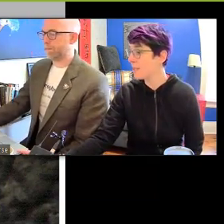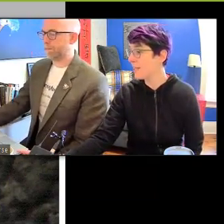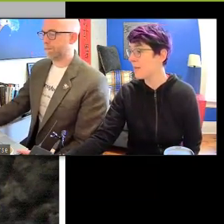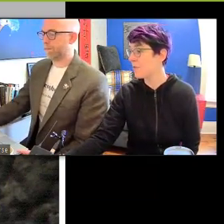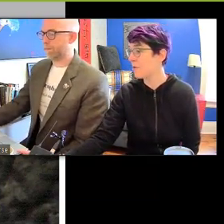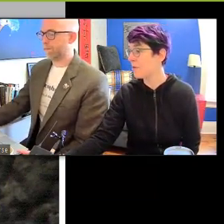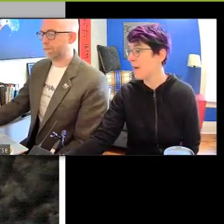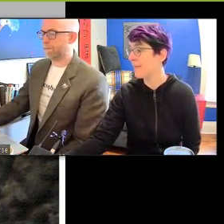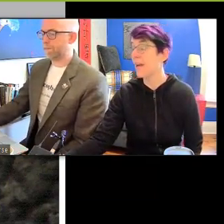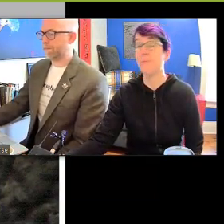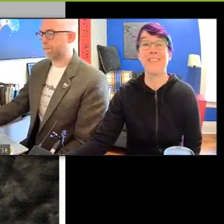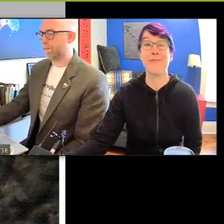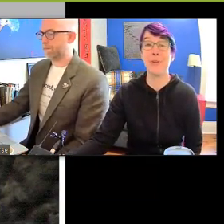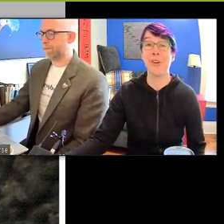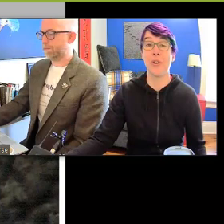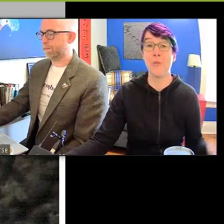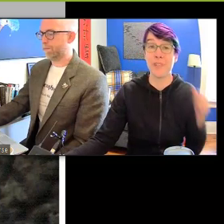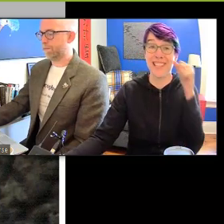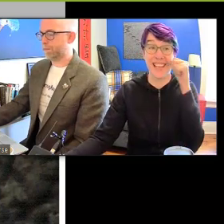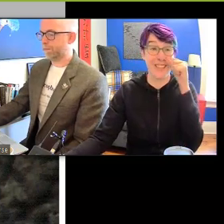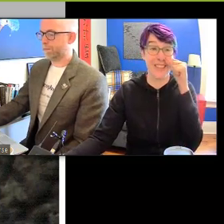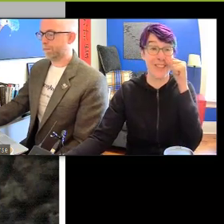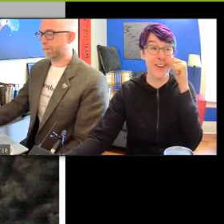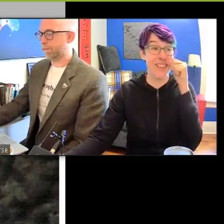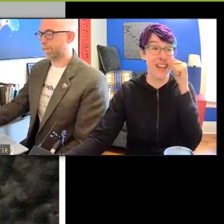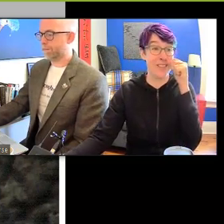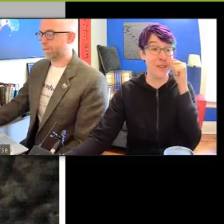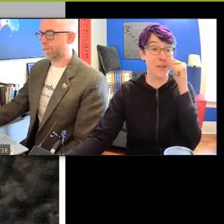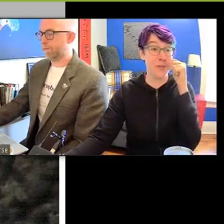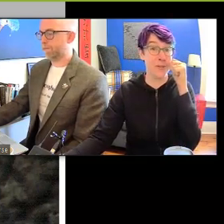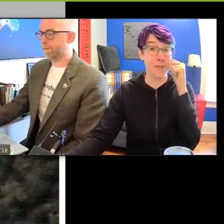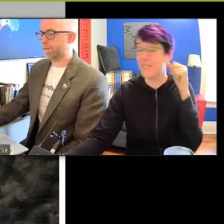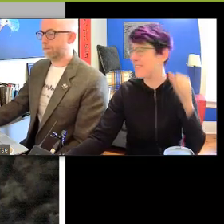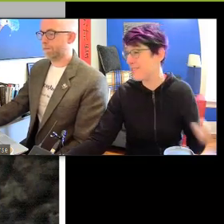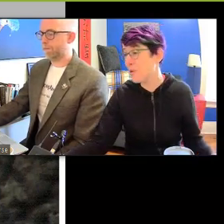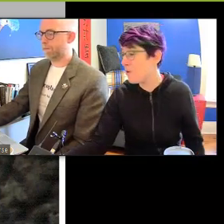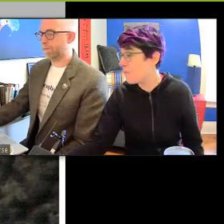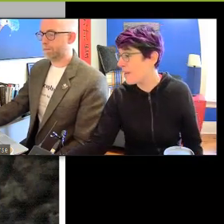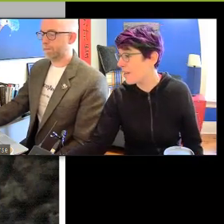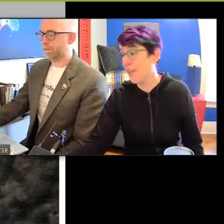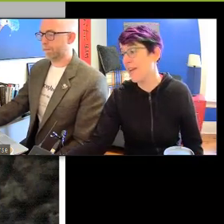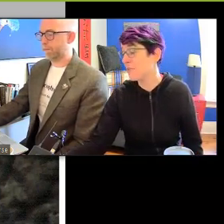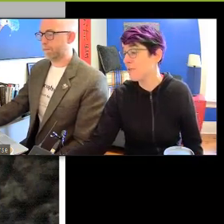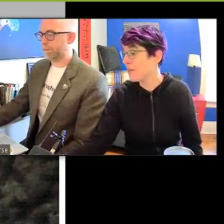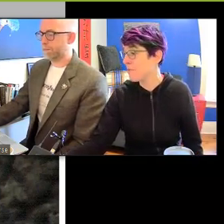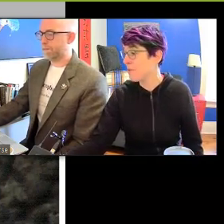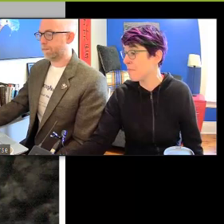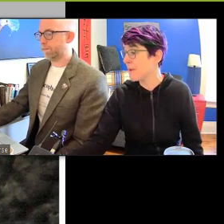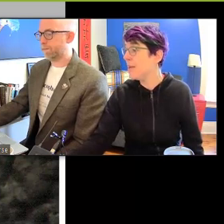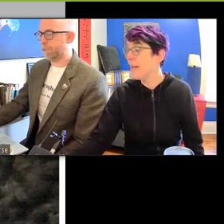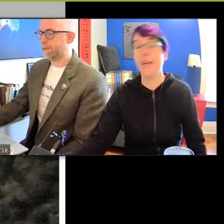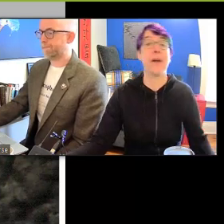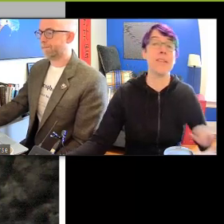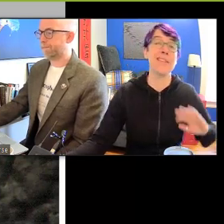one. I was in Lascaux, mm-hmm. and then I was in Fond de Gaume, which is like 30,000 years old, which is so big. You can't go there anymore, though.